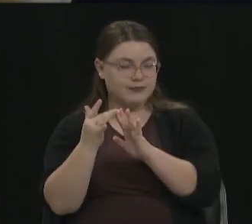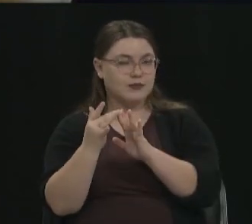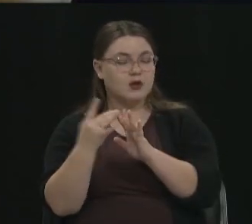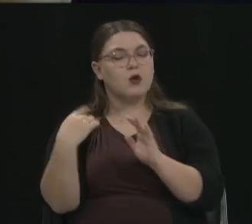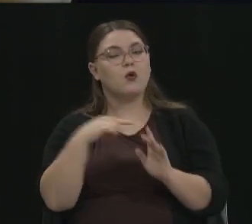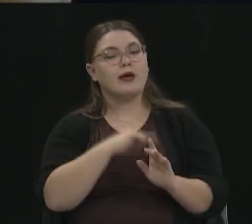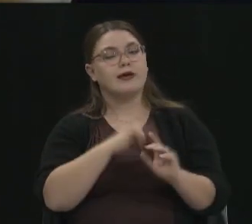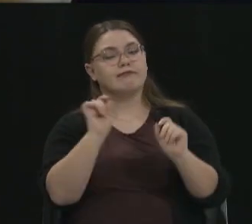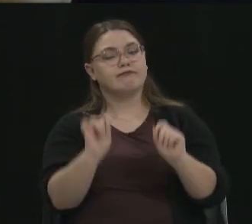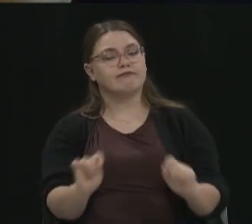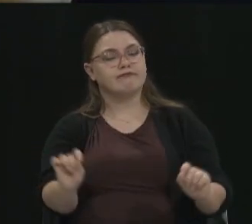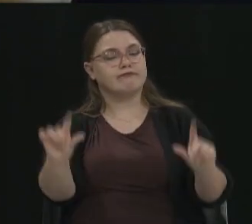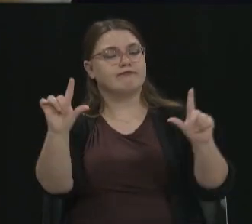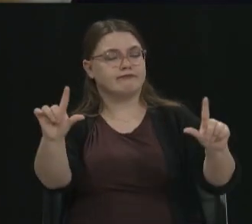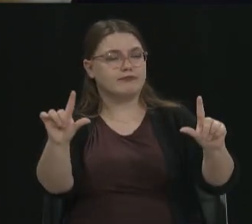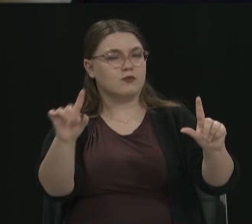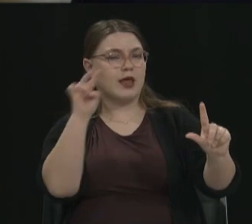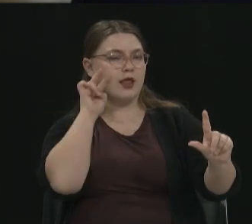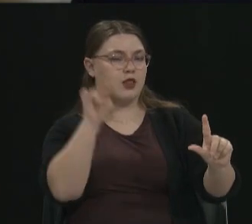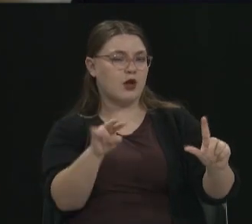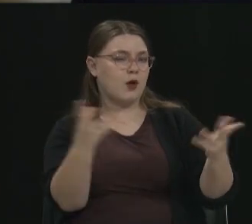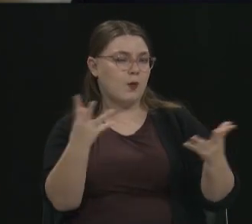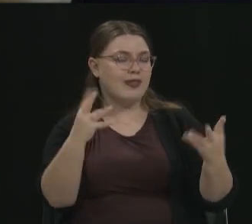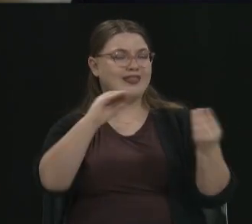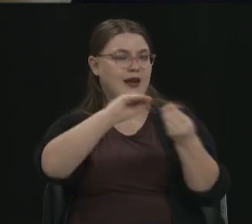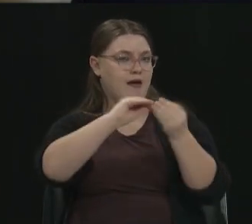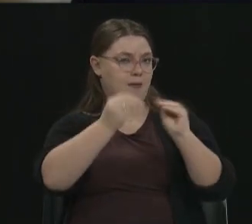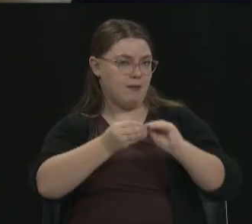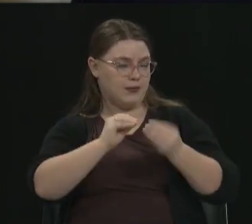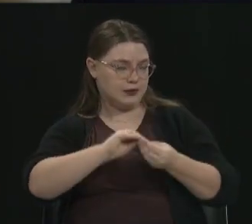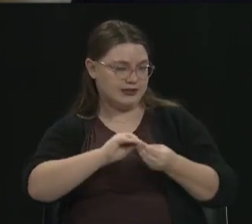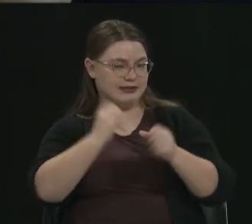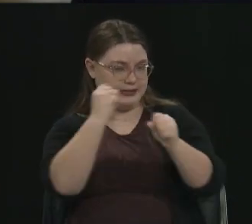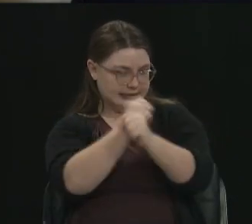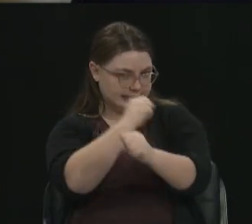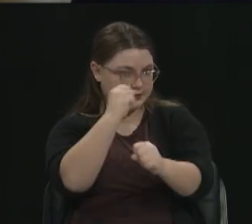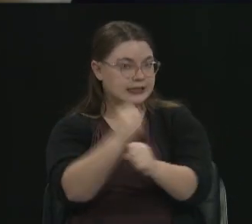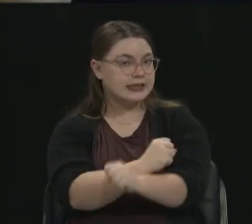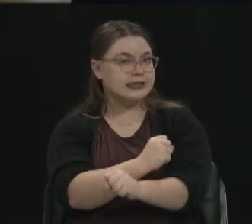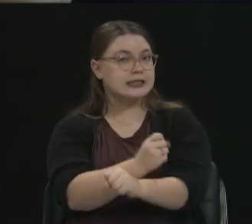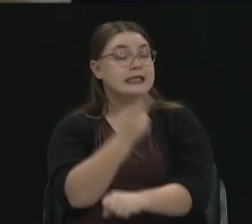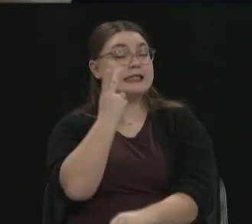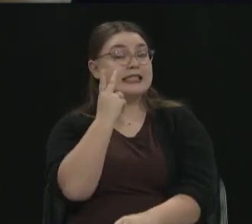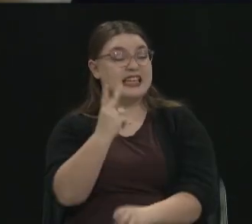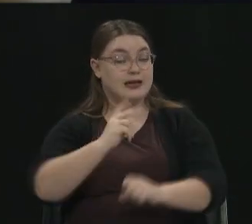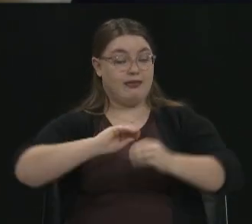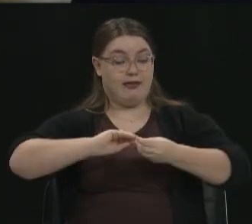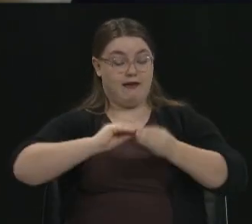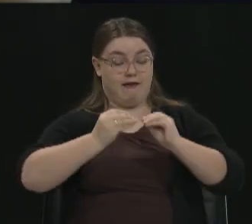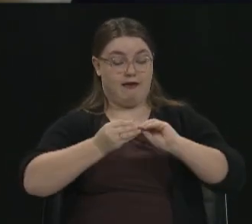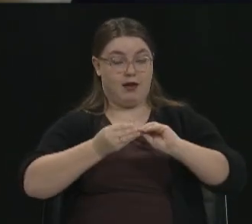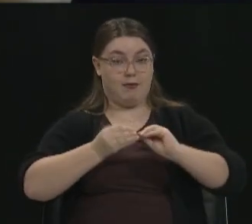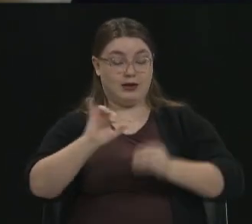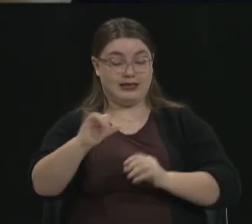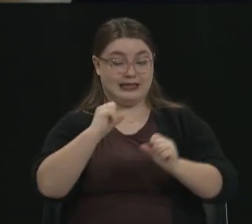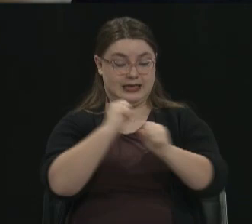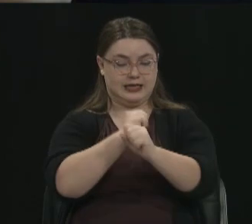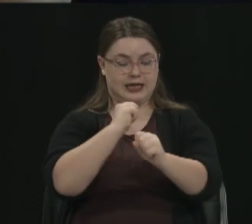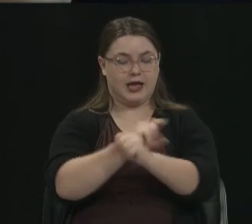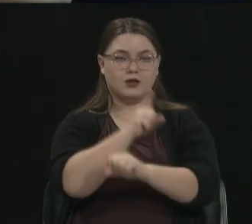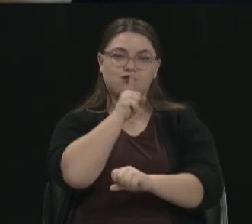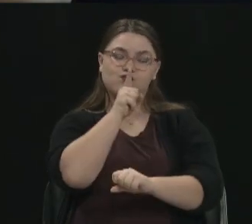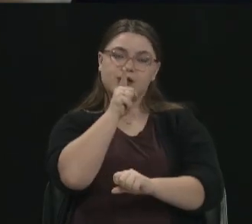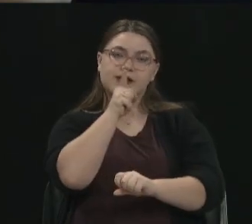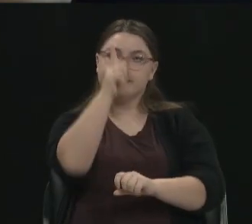numbers, because I think something about seeing the numbers makes it real. Sure. I just